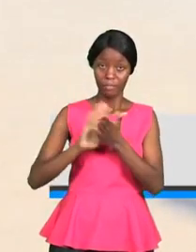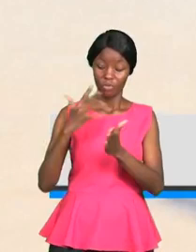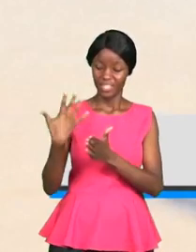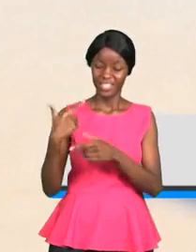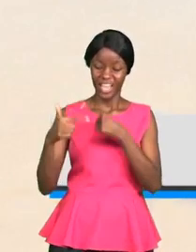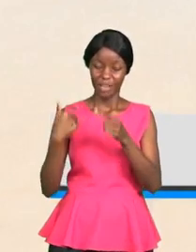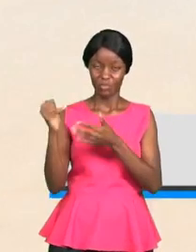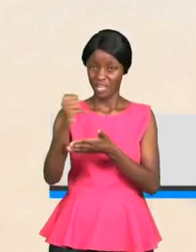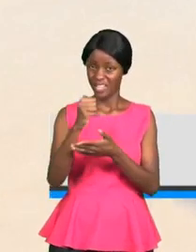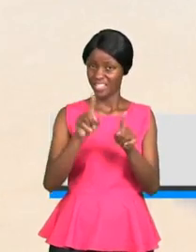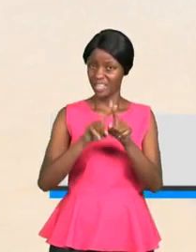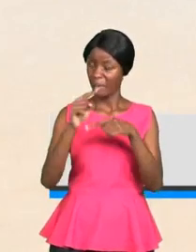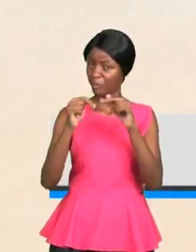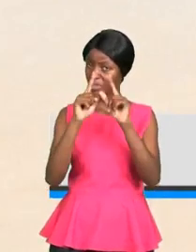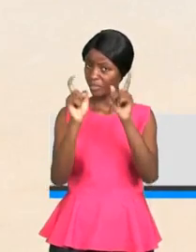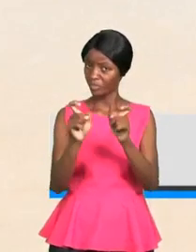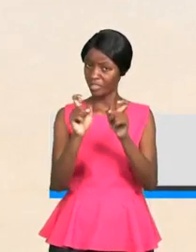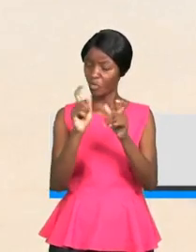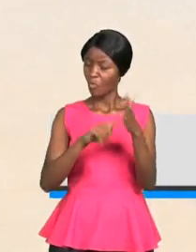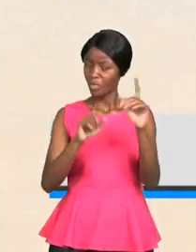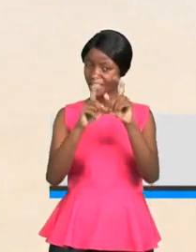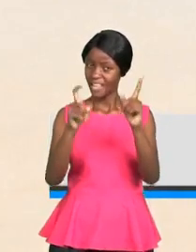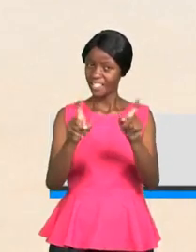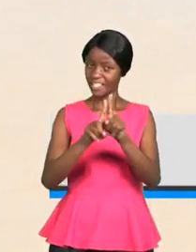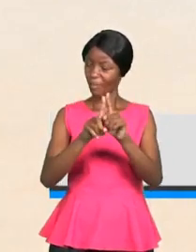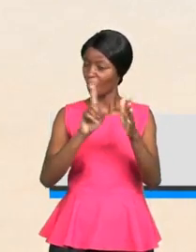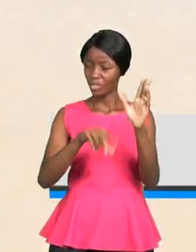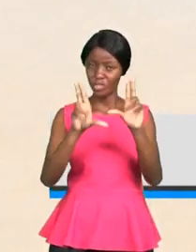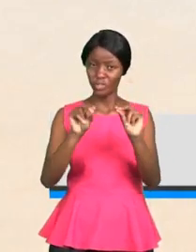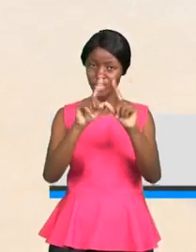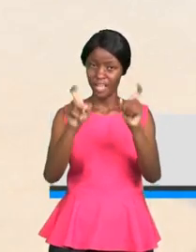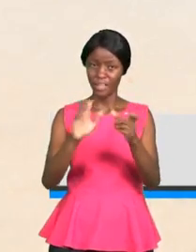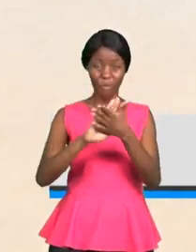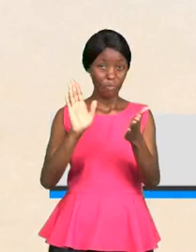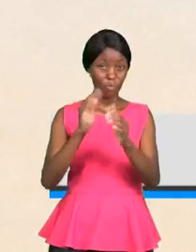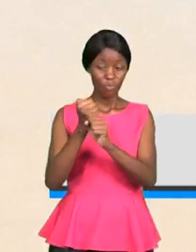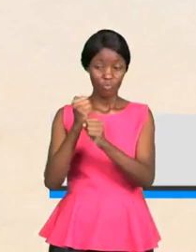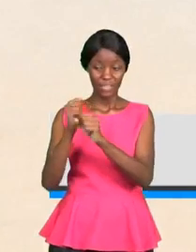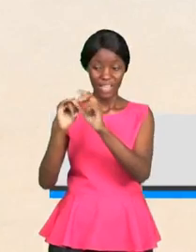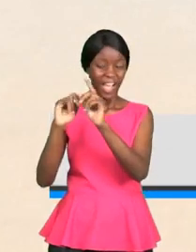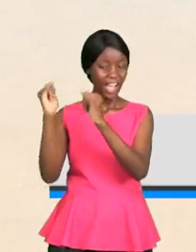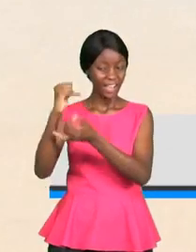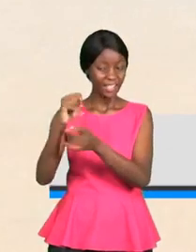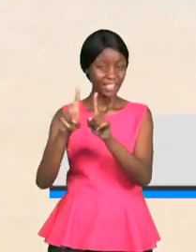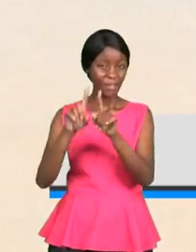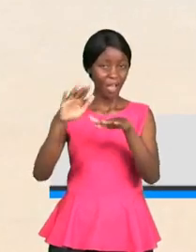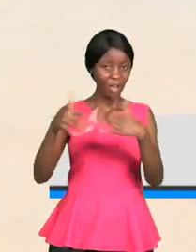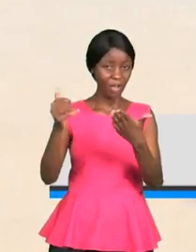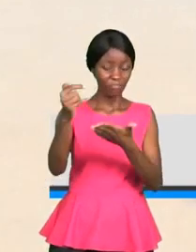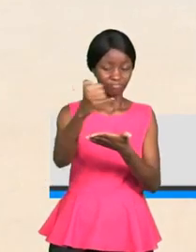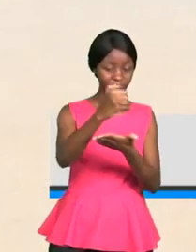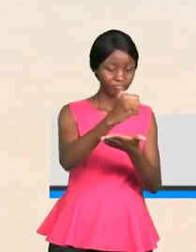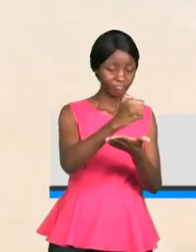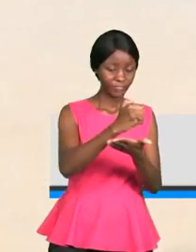art, and that's a little bit the question. What is art, and what is not art? Many forms are art, and what is interesting is the weaving and